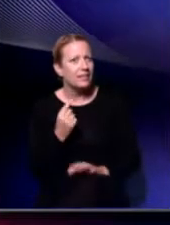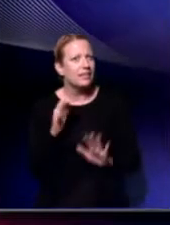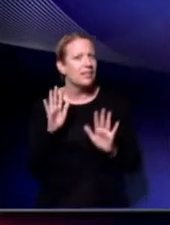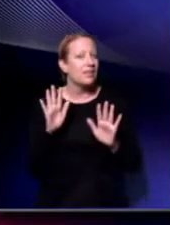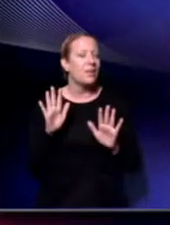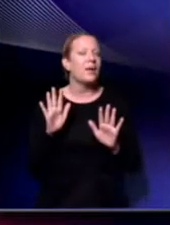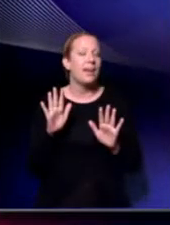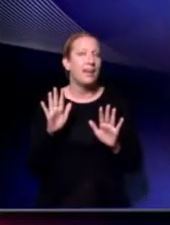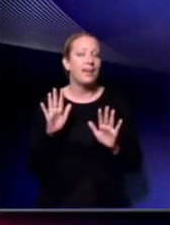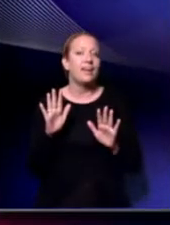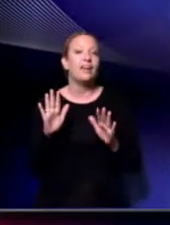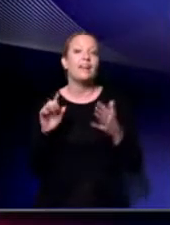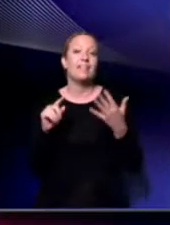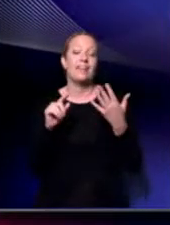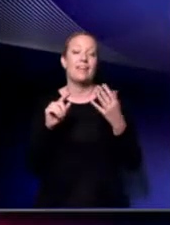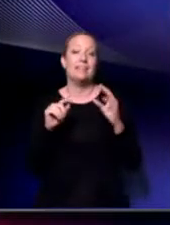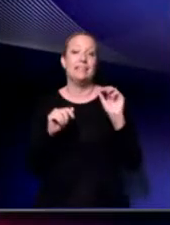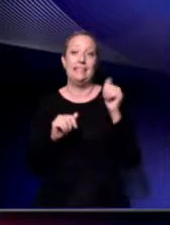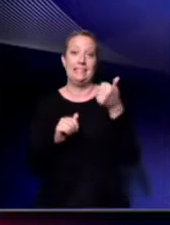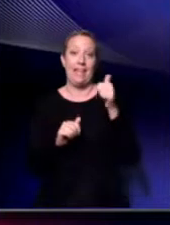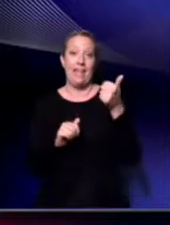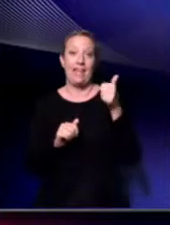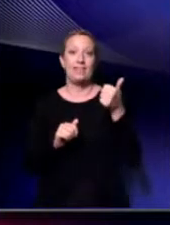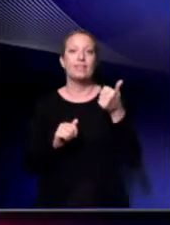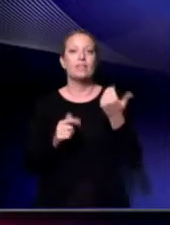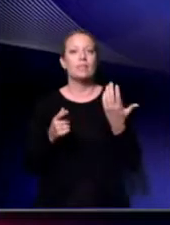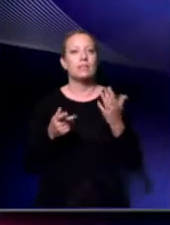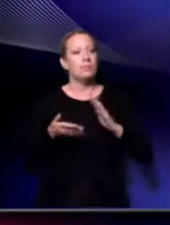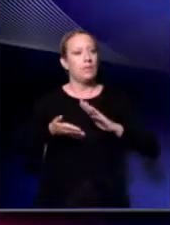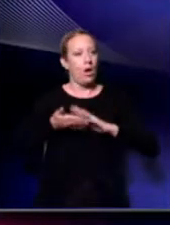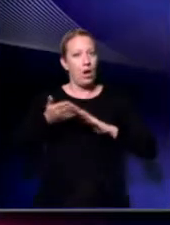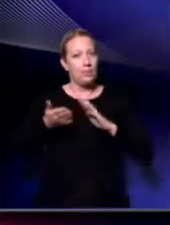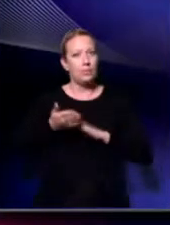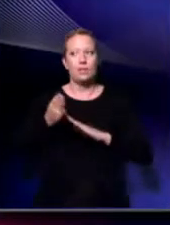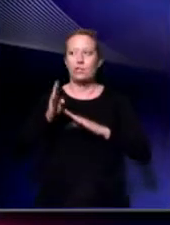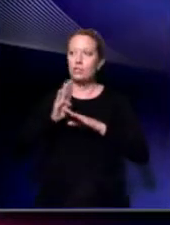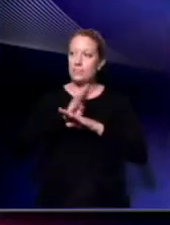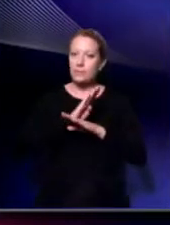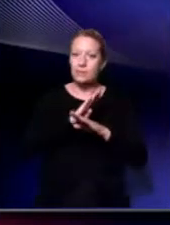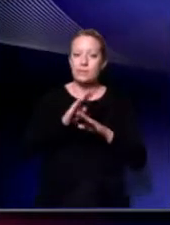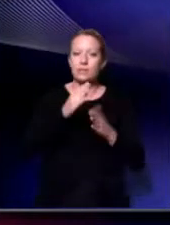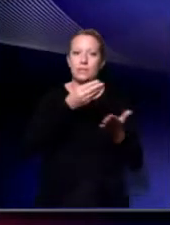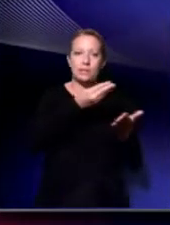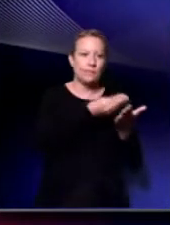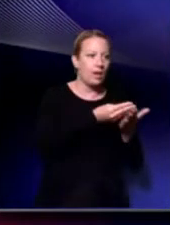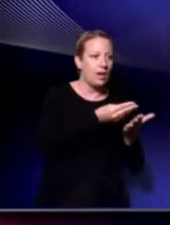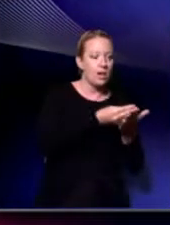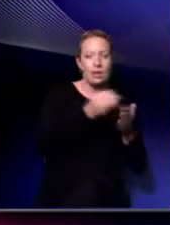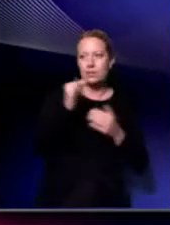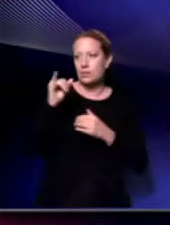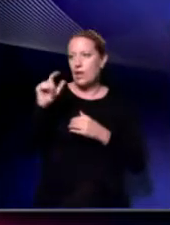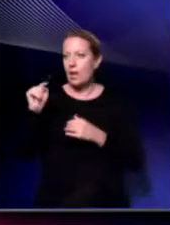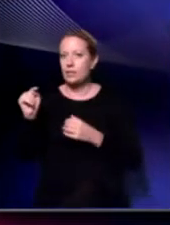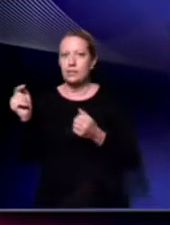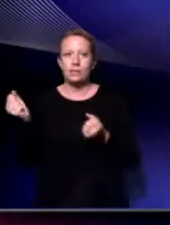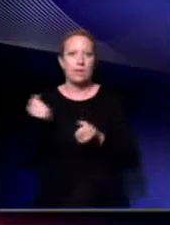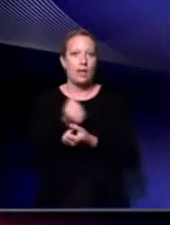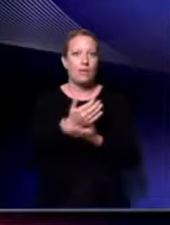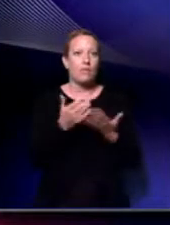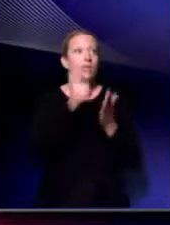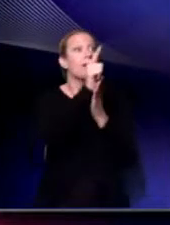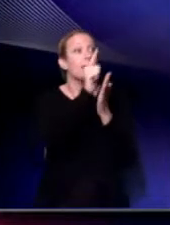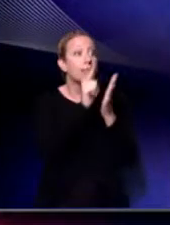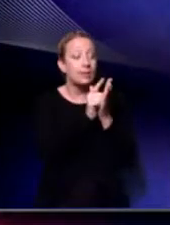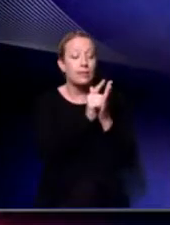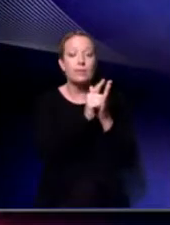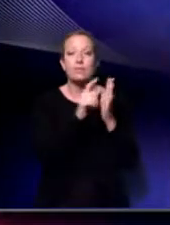Okay, and the 10th was the operations, the business, the finance, the IT, the legal,